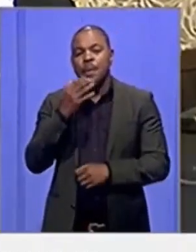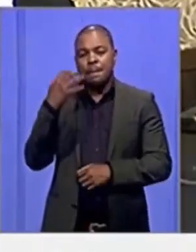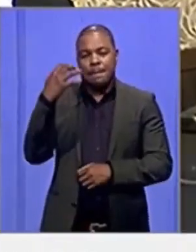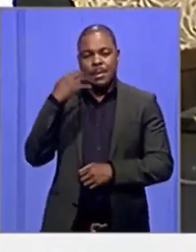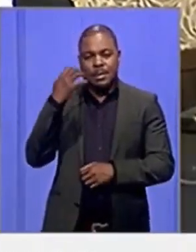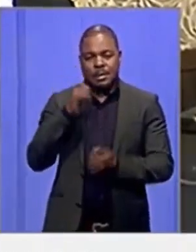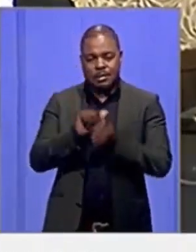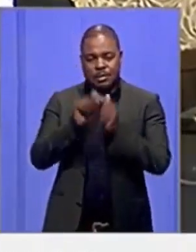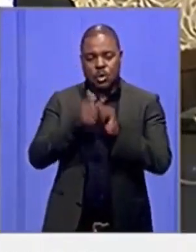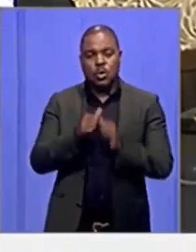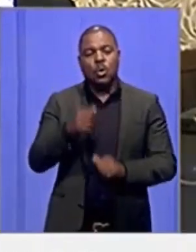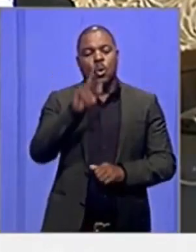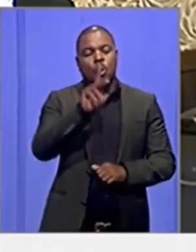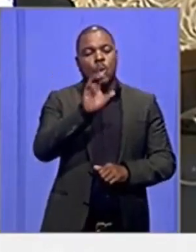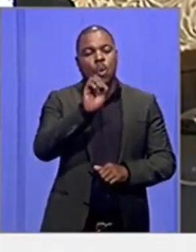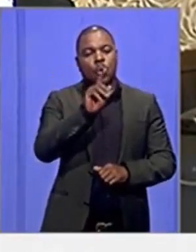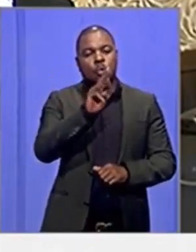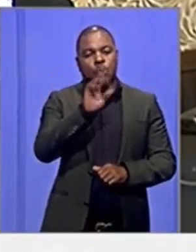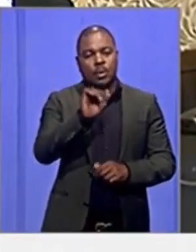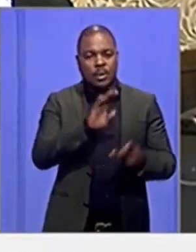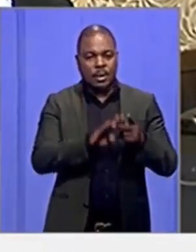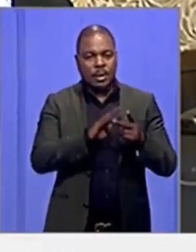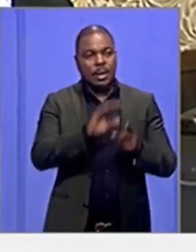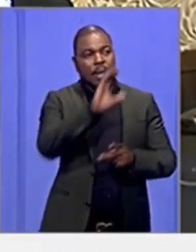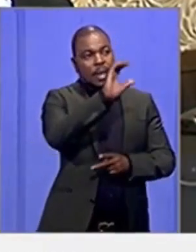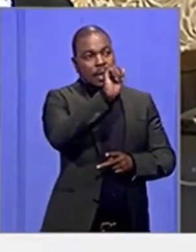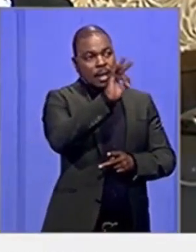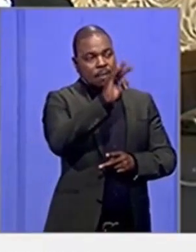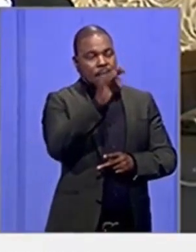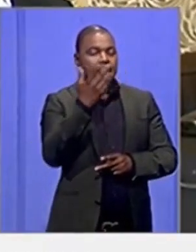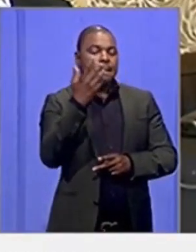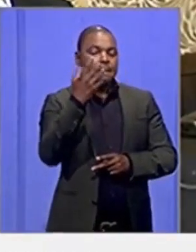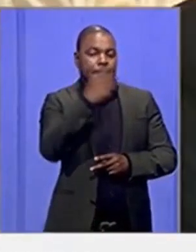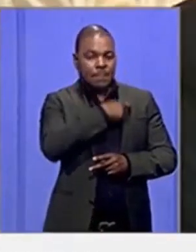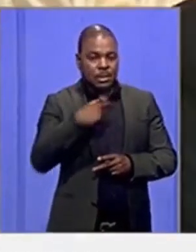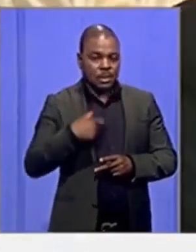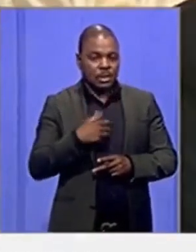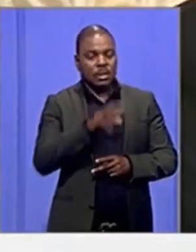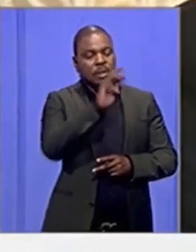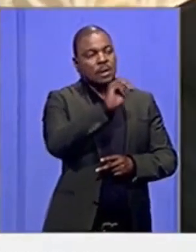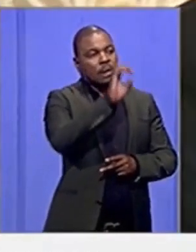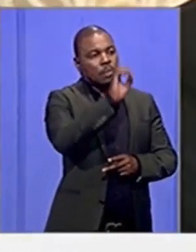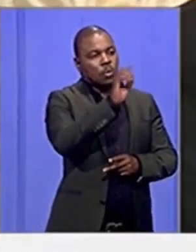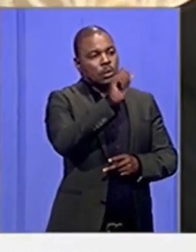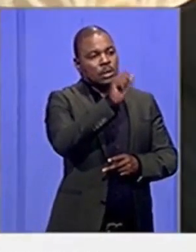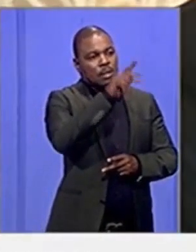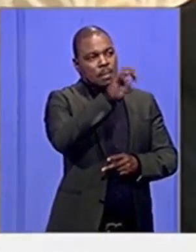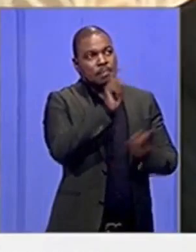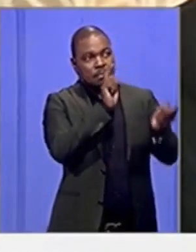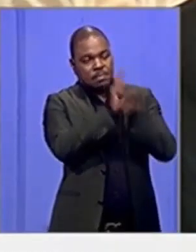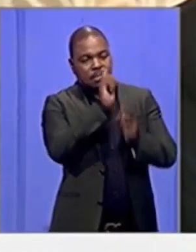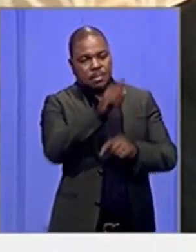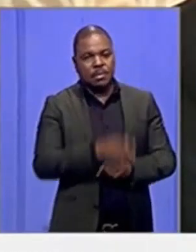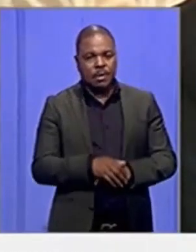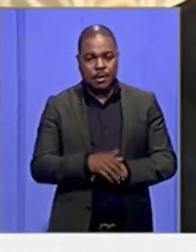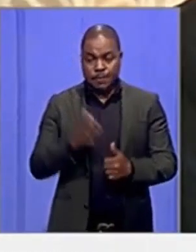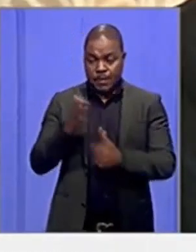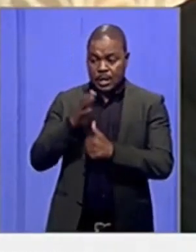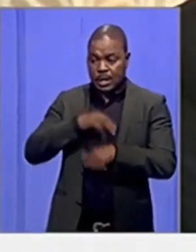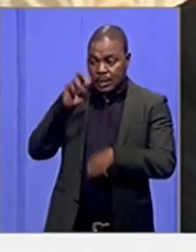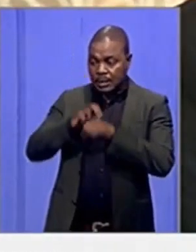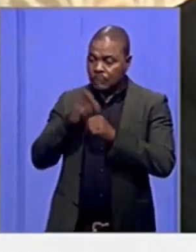Kodwa e šitana le moporesidente wa mokgatlho wa CAF Patrice Motsepe. You need to get the reasons first before you respond.